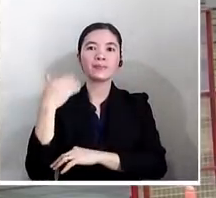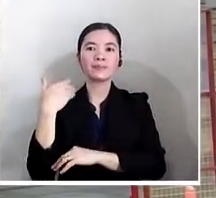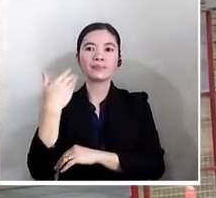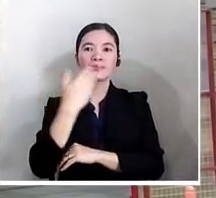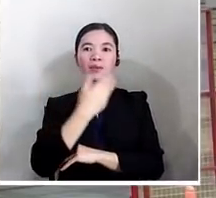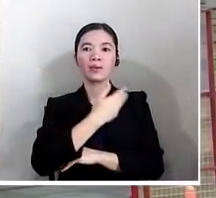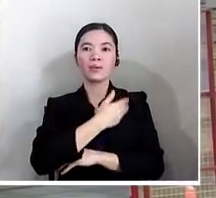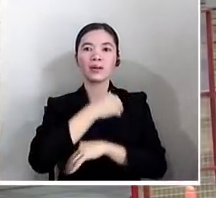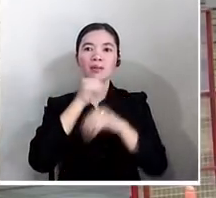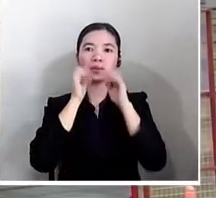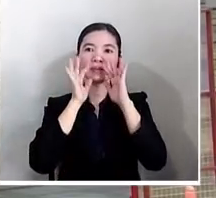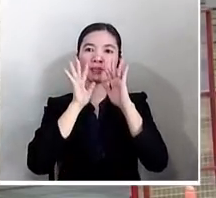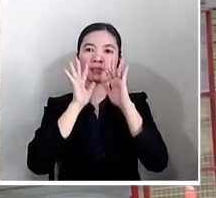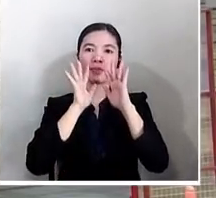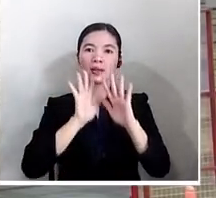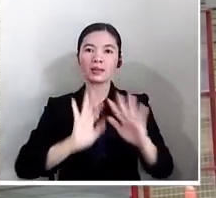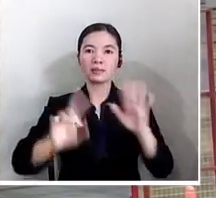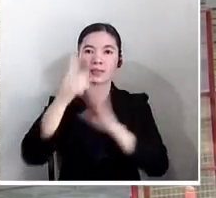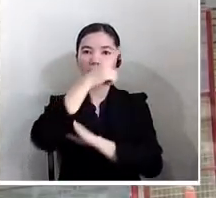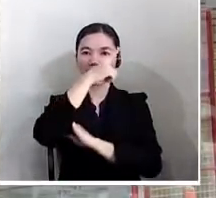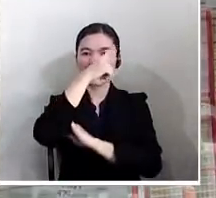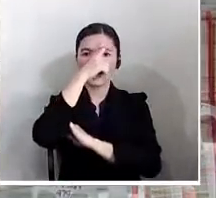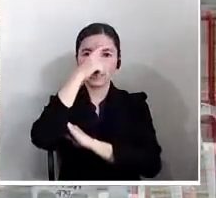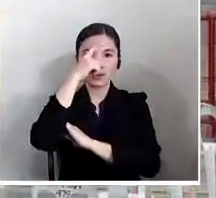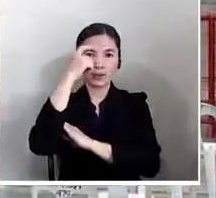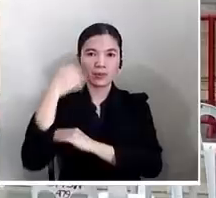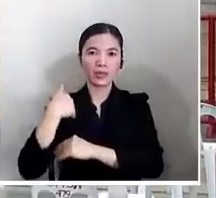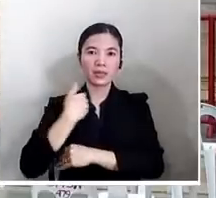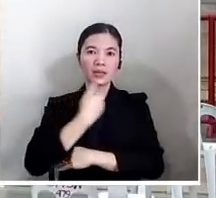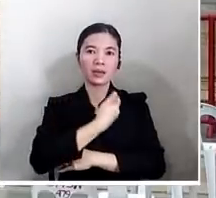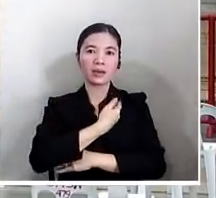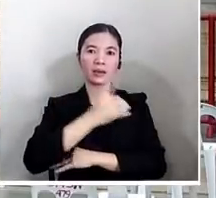came. We will be blessed because we came.